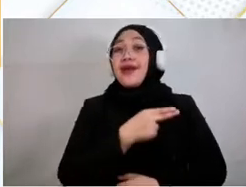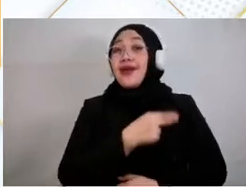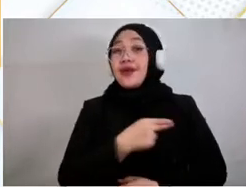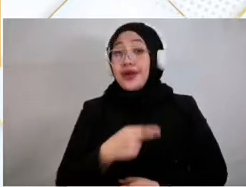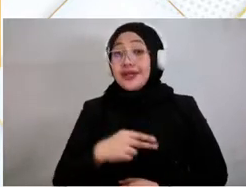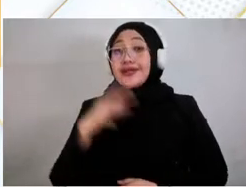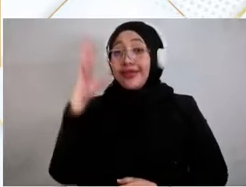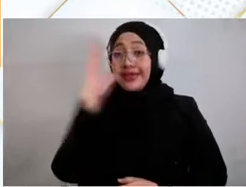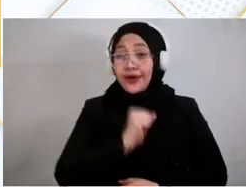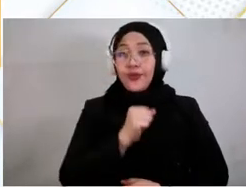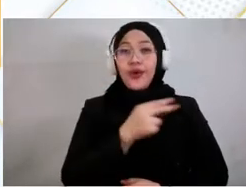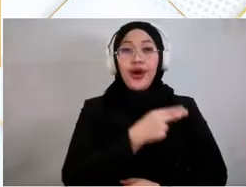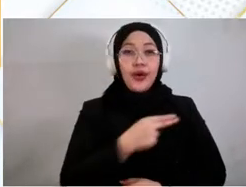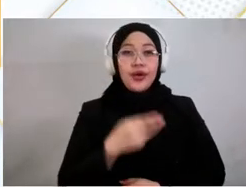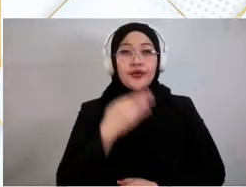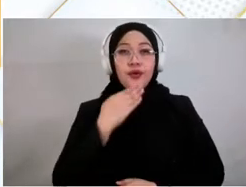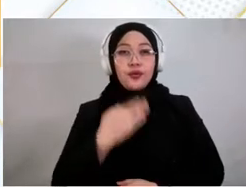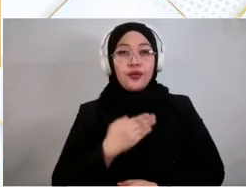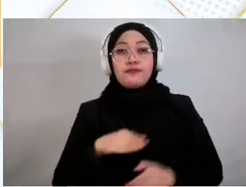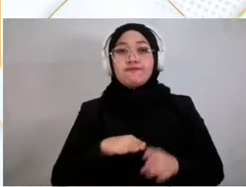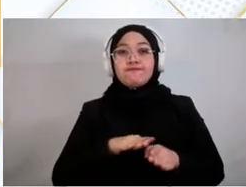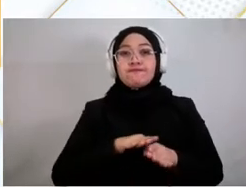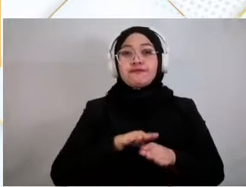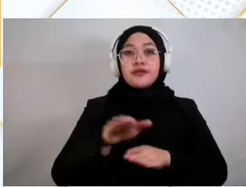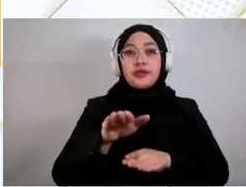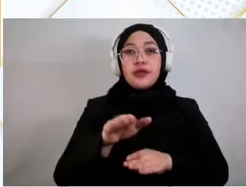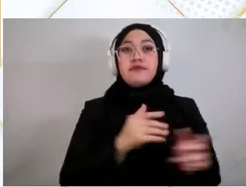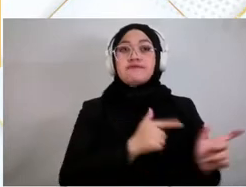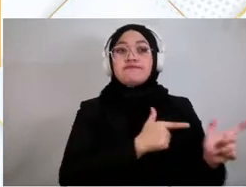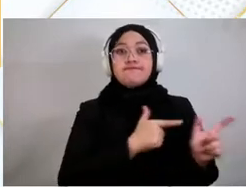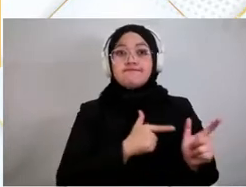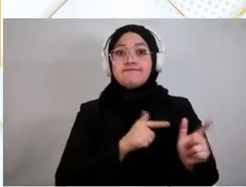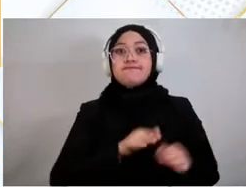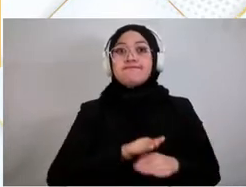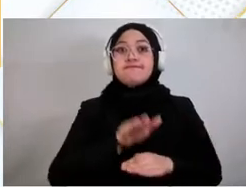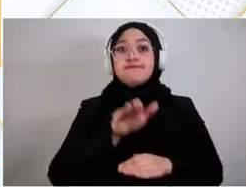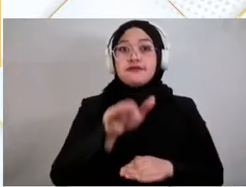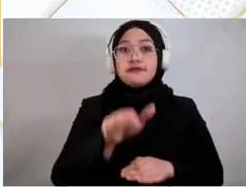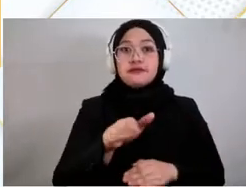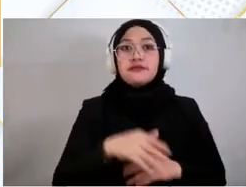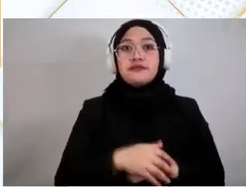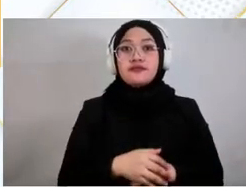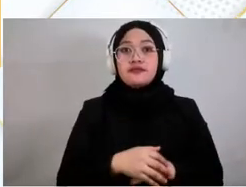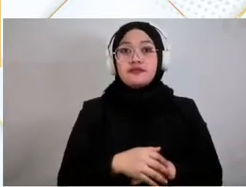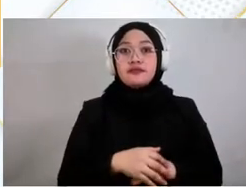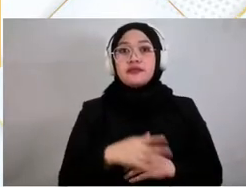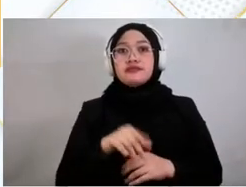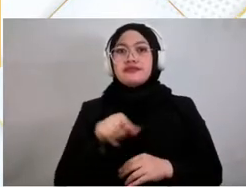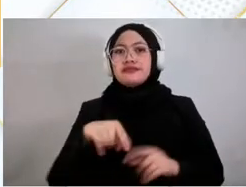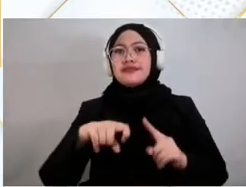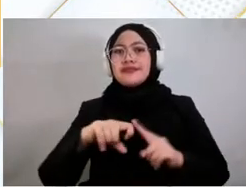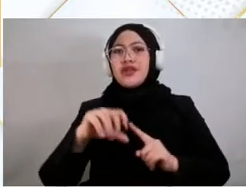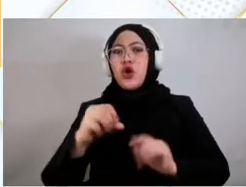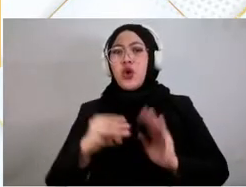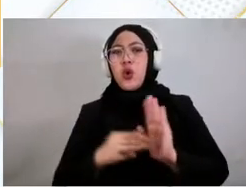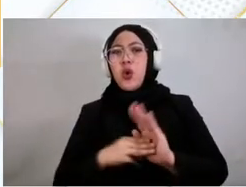has also sent our armored vehicle Anoa and Komodo,